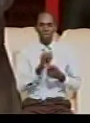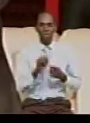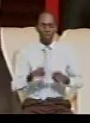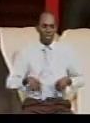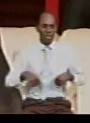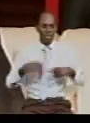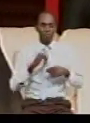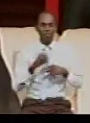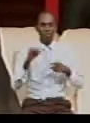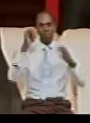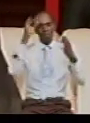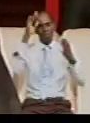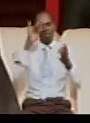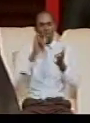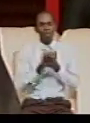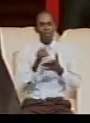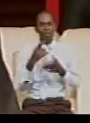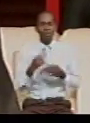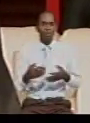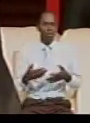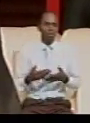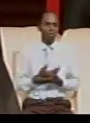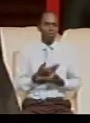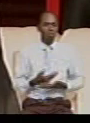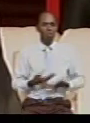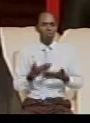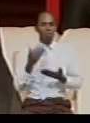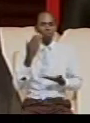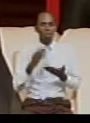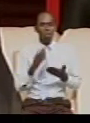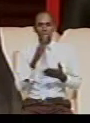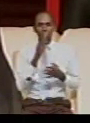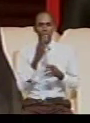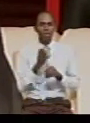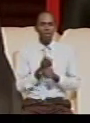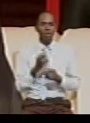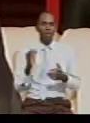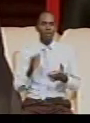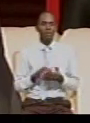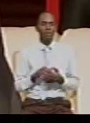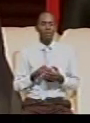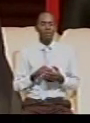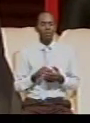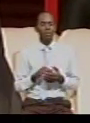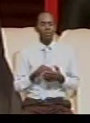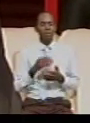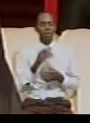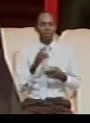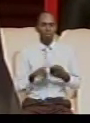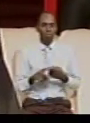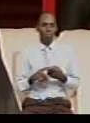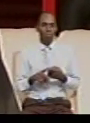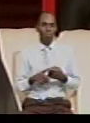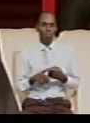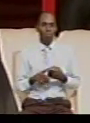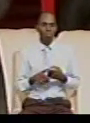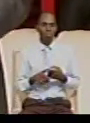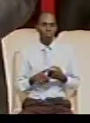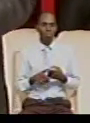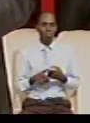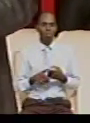we're begotten again. And it's through the resurrection of Jesus Christ from the